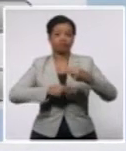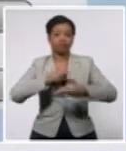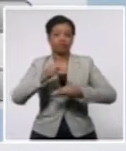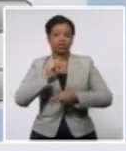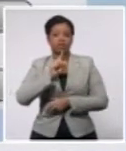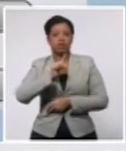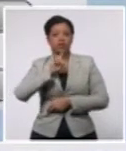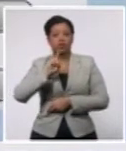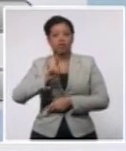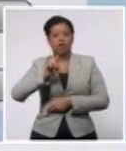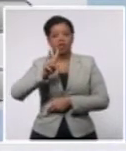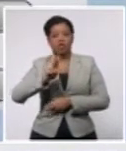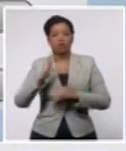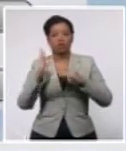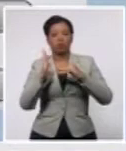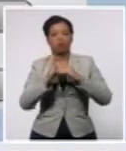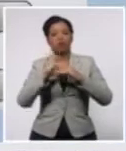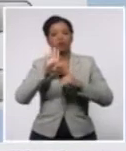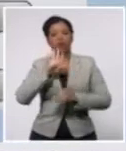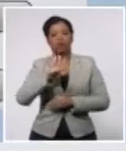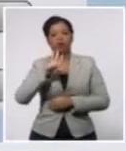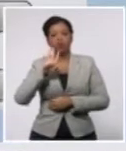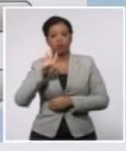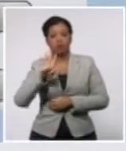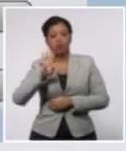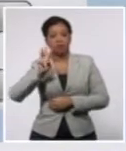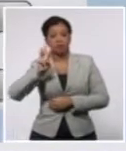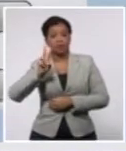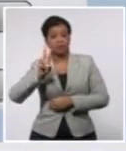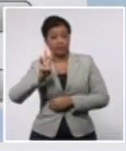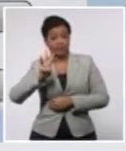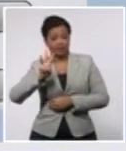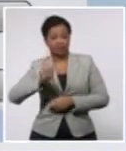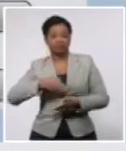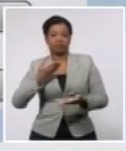Thus, the island accumulates